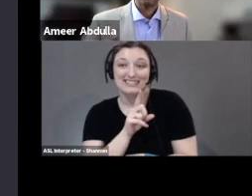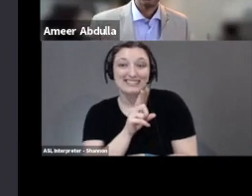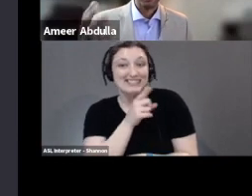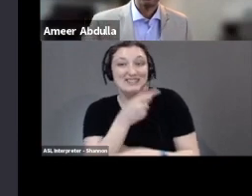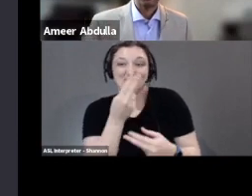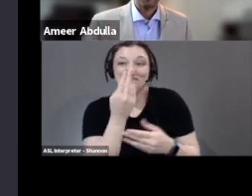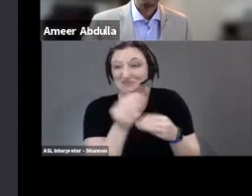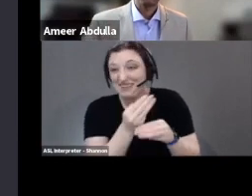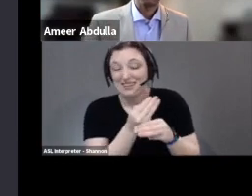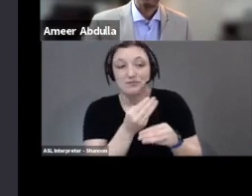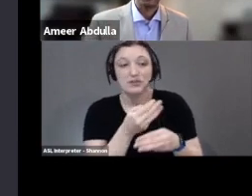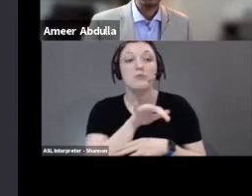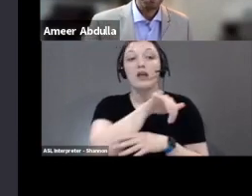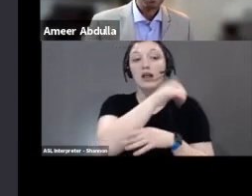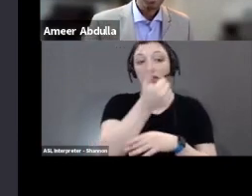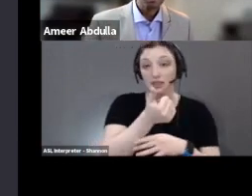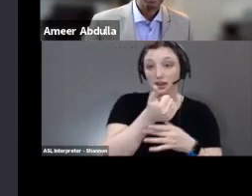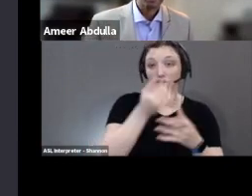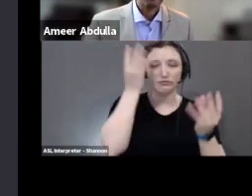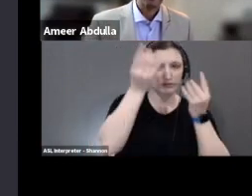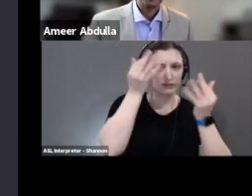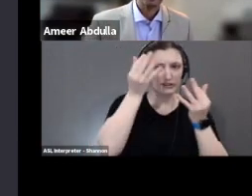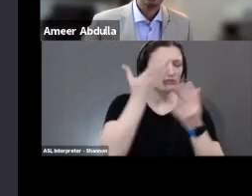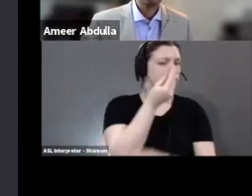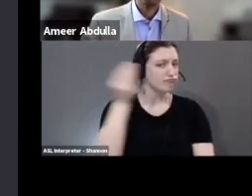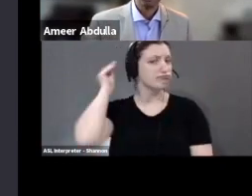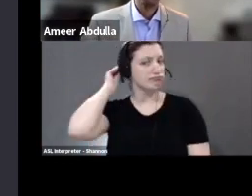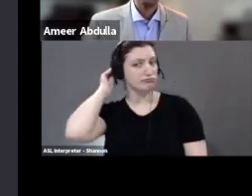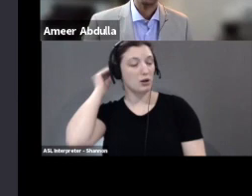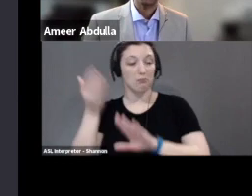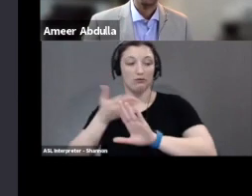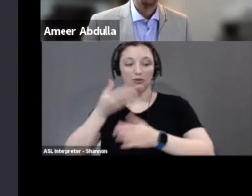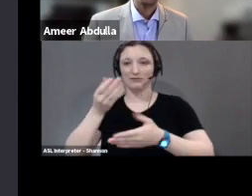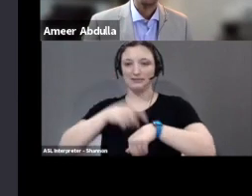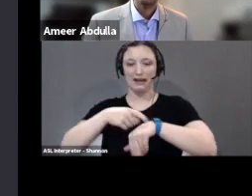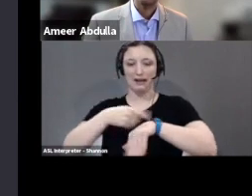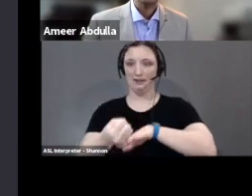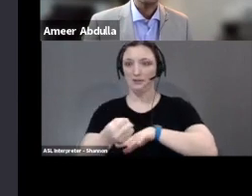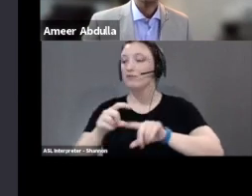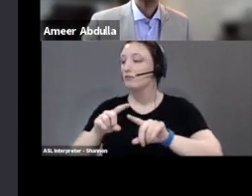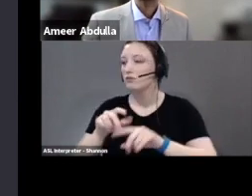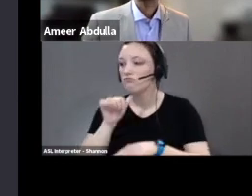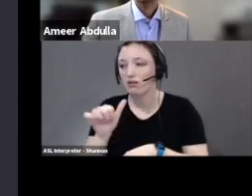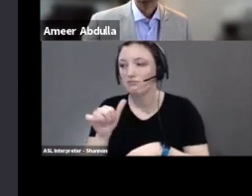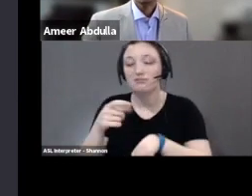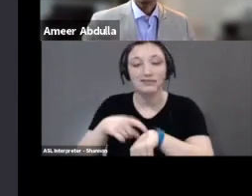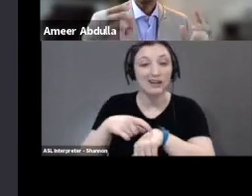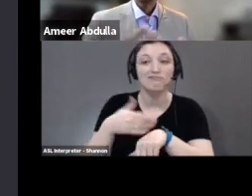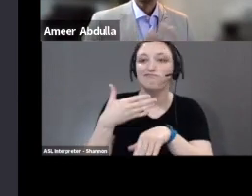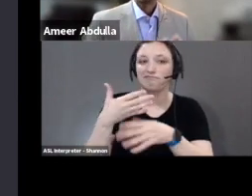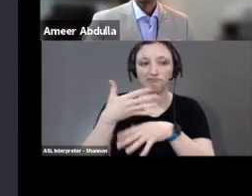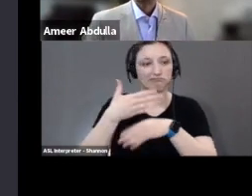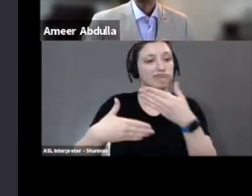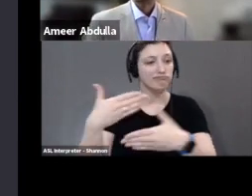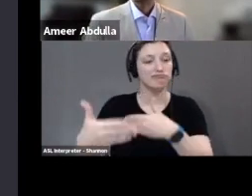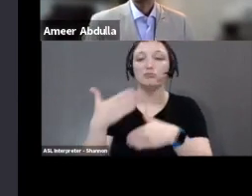elements first and get those in your mind before we ran out of time, which we're not. We're still doing okay for time. So that's where we are. One